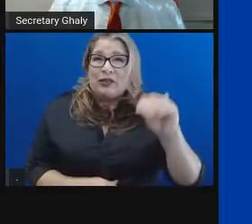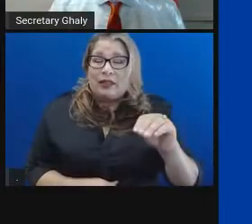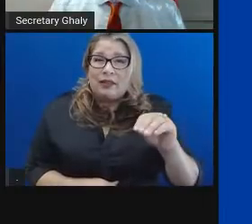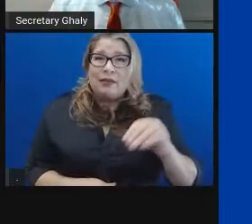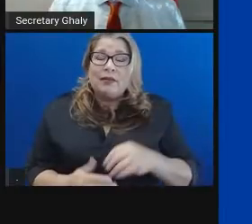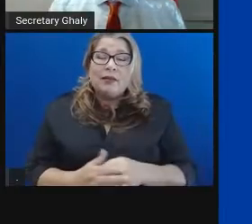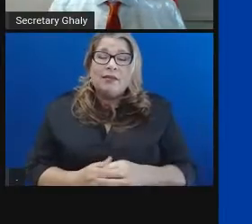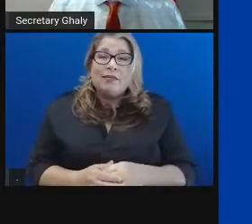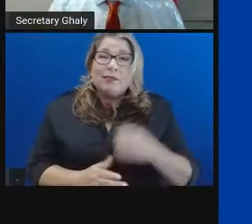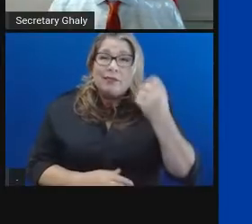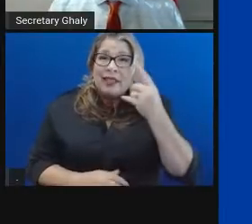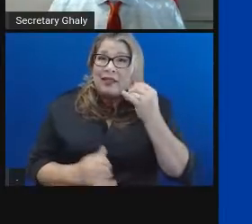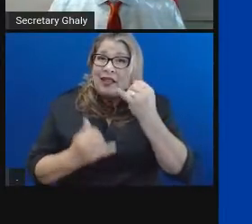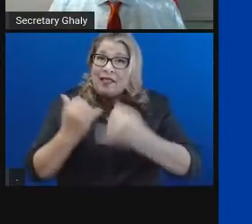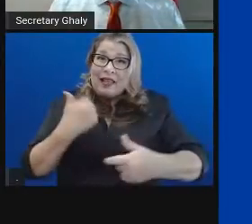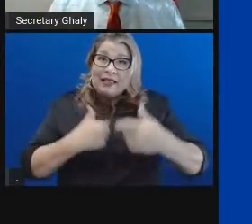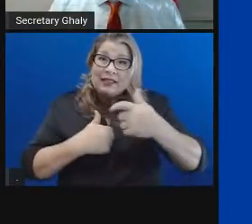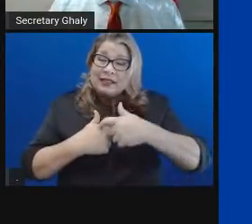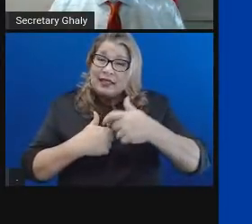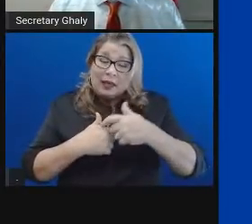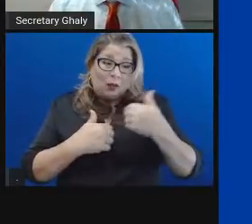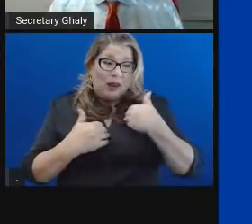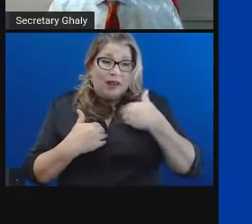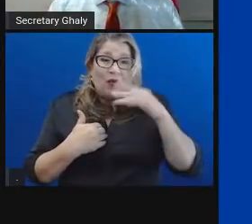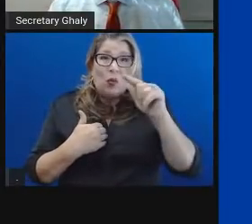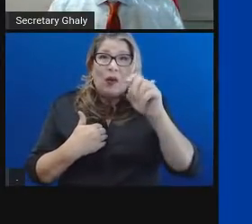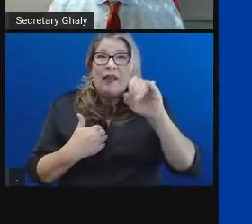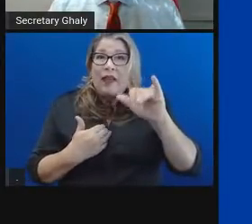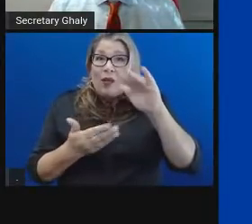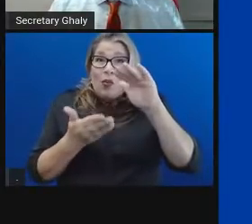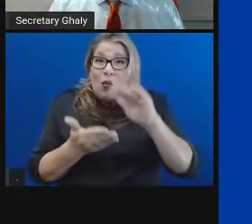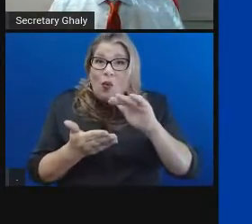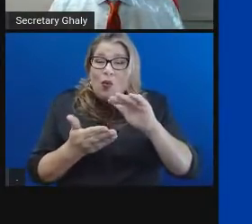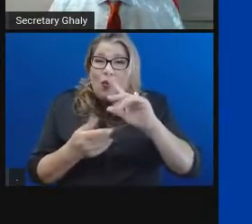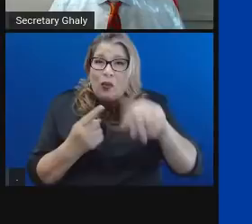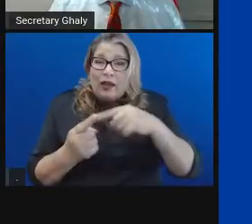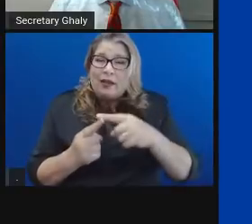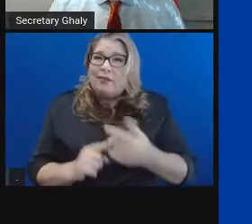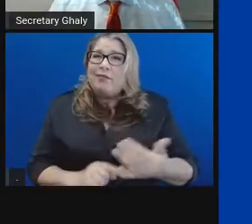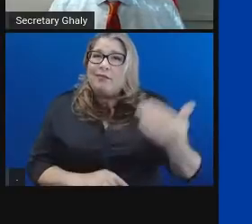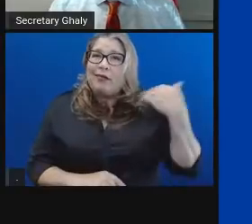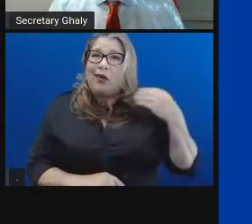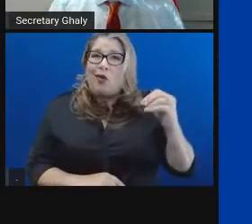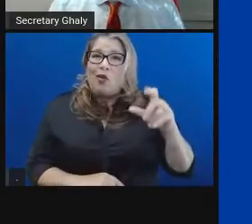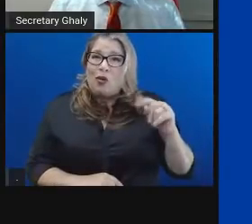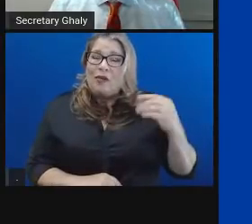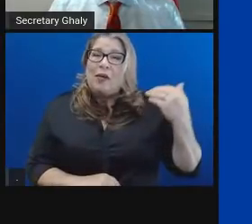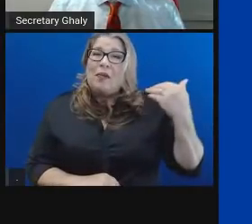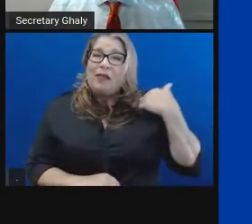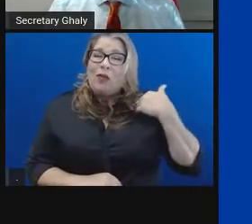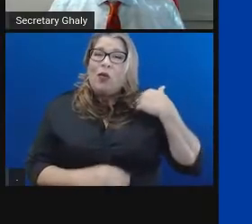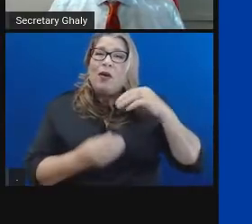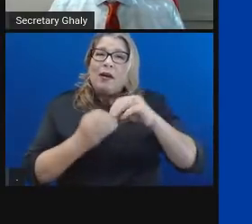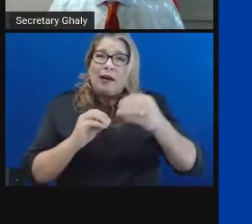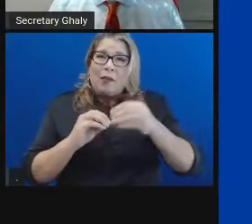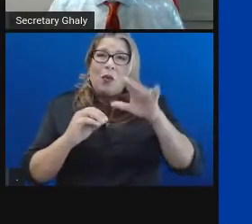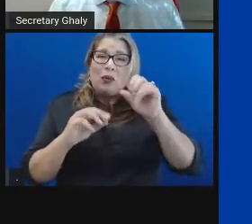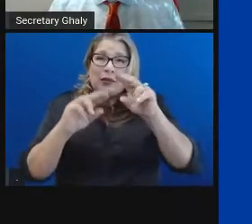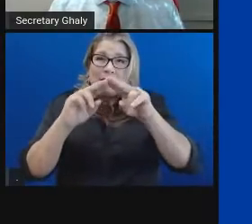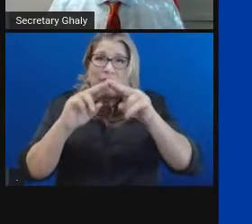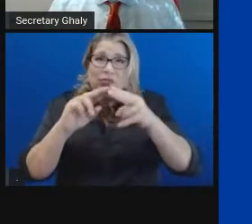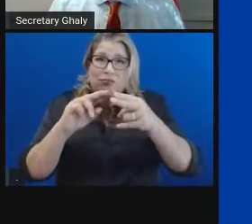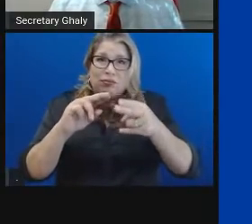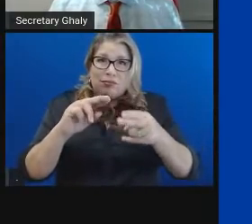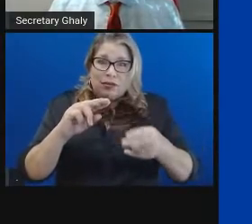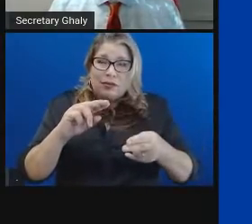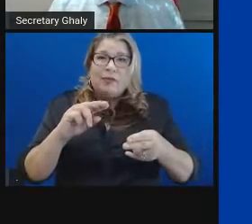of October. The middle of October, we were actually seeing decrease in hospitalizations. Around the end of October, we saw